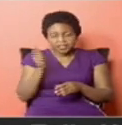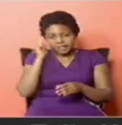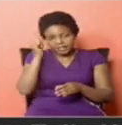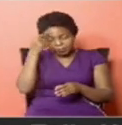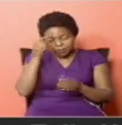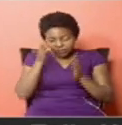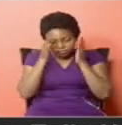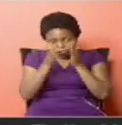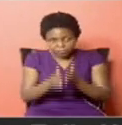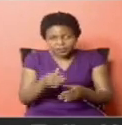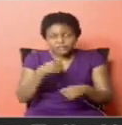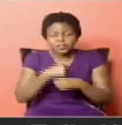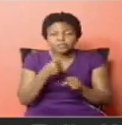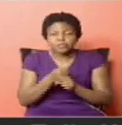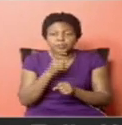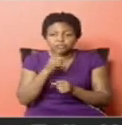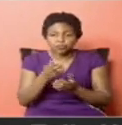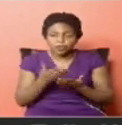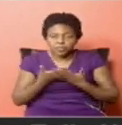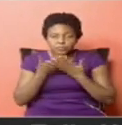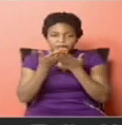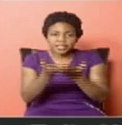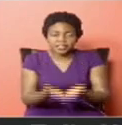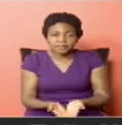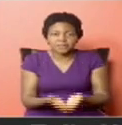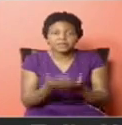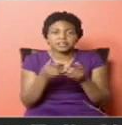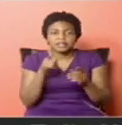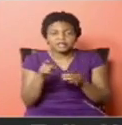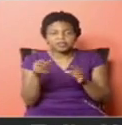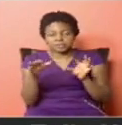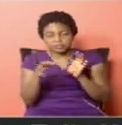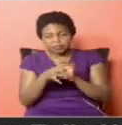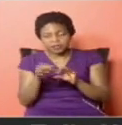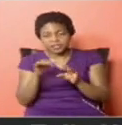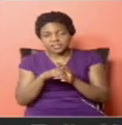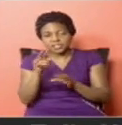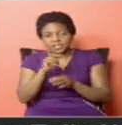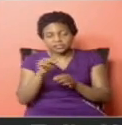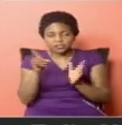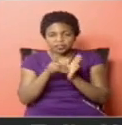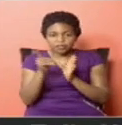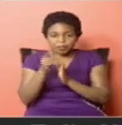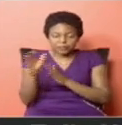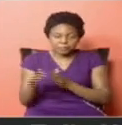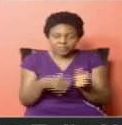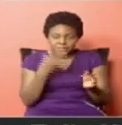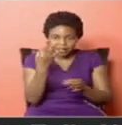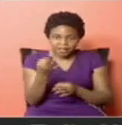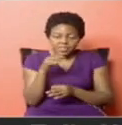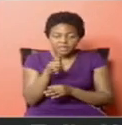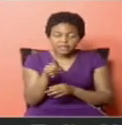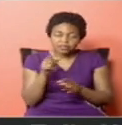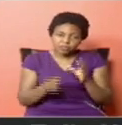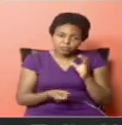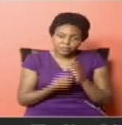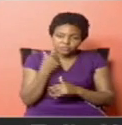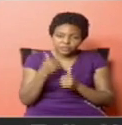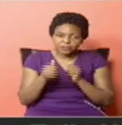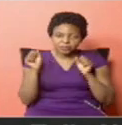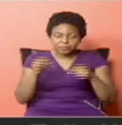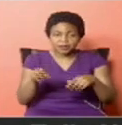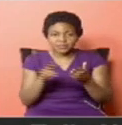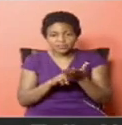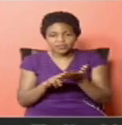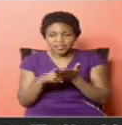committed to making sure we deliver. This is also reflected in our National Development Plan 3, and that's an opportunity that we should tap in. I thank